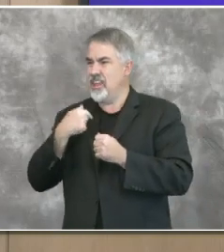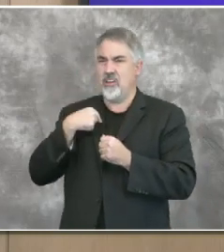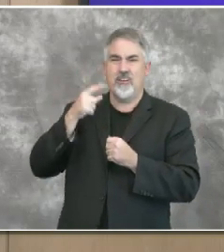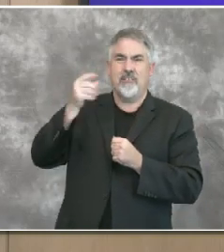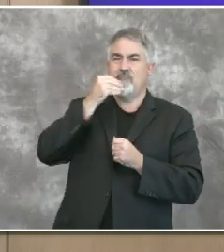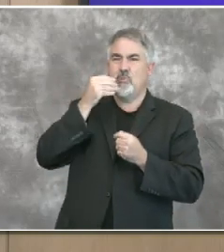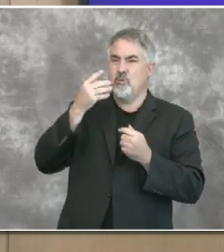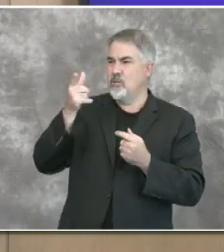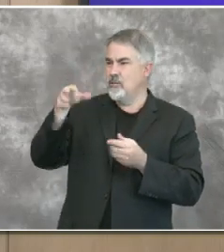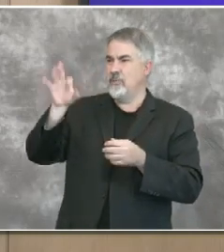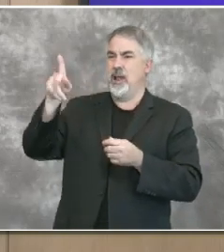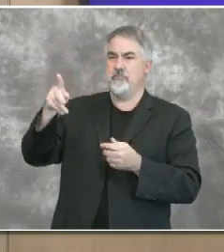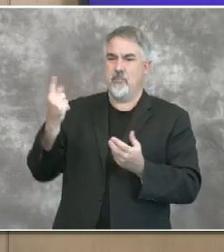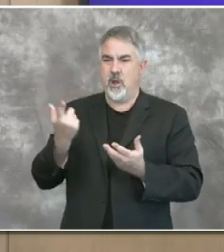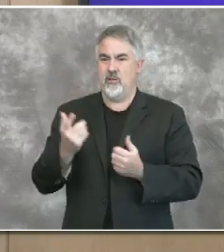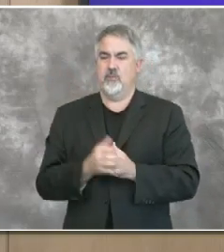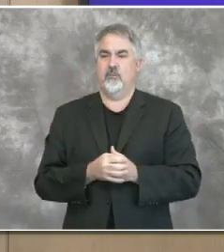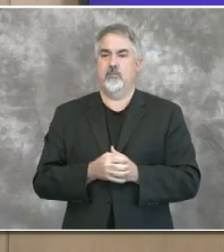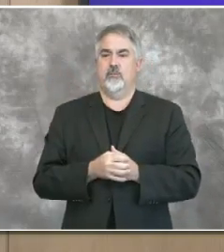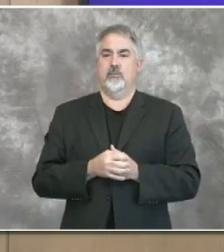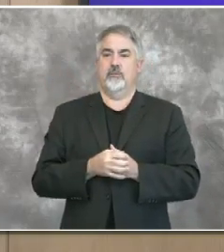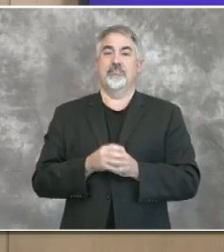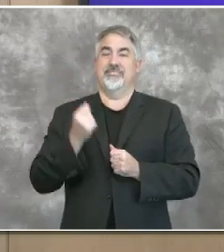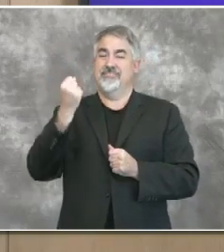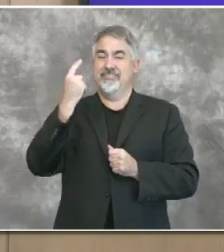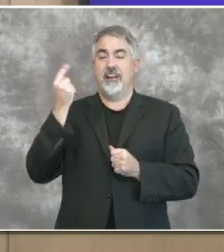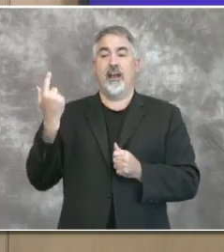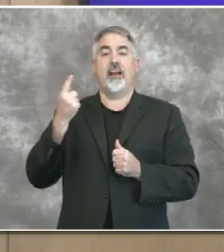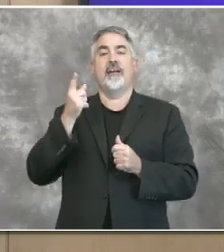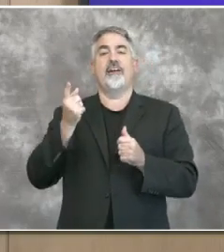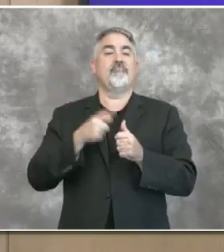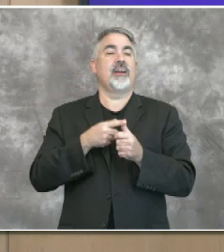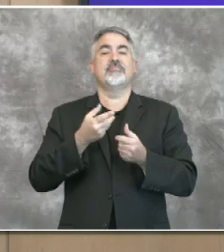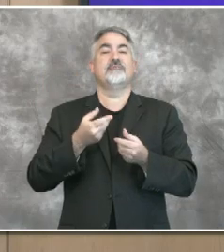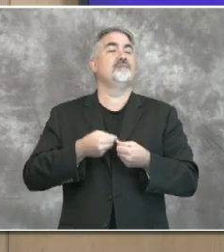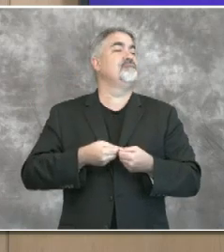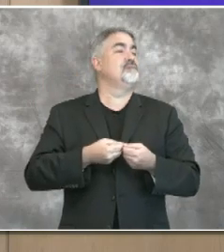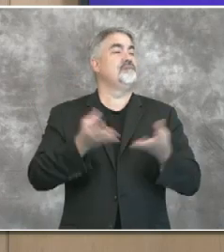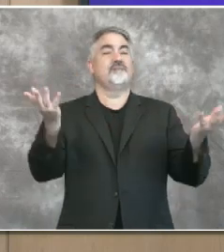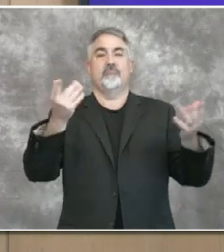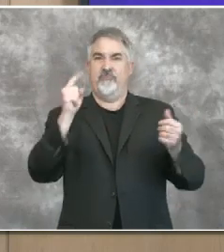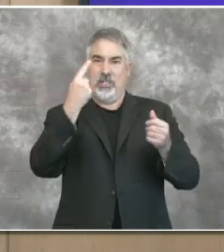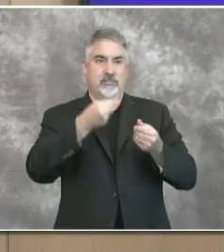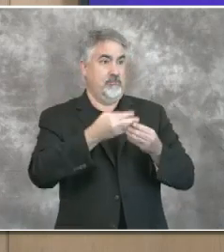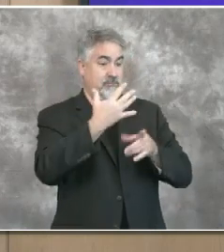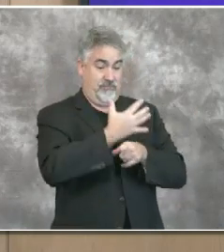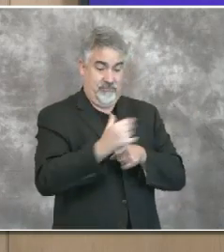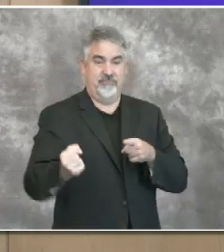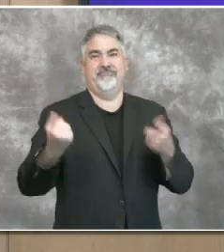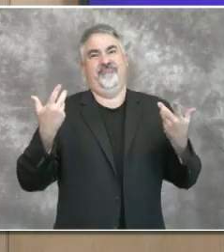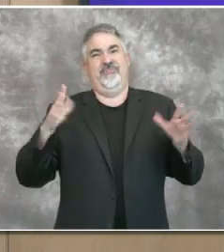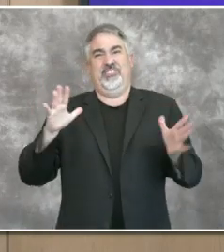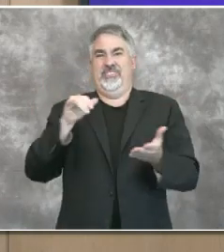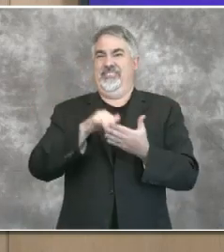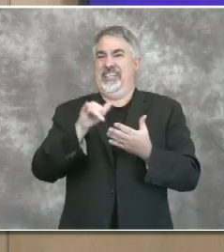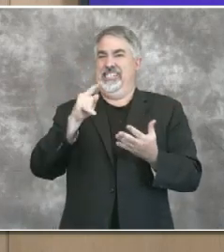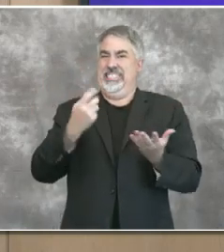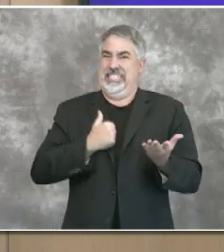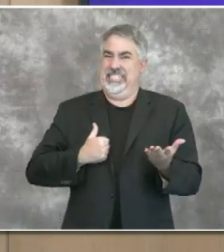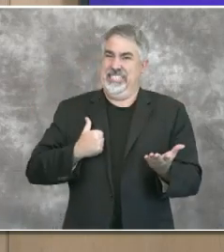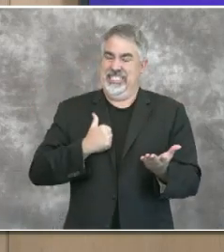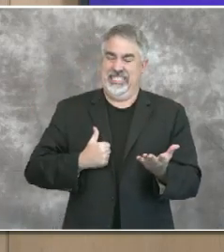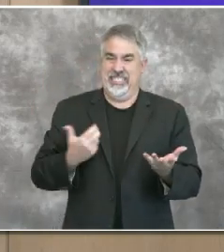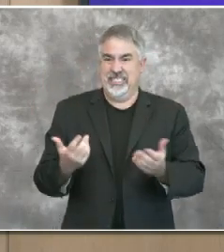first-served basis, and it'll go on rain or shine. Also, this will be a self-certifying food distribution